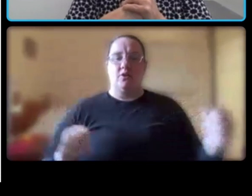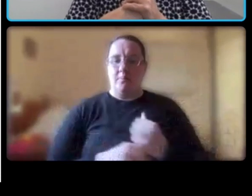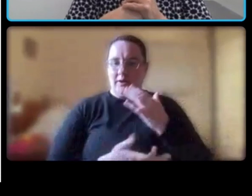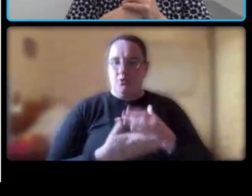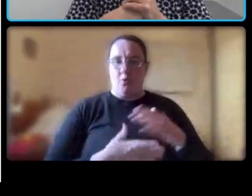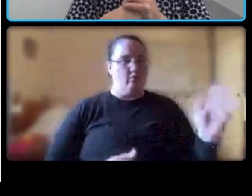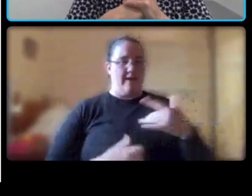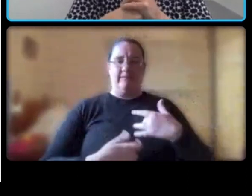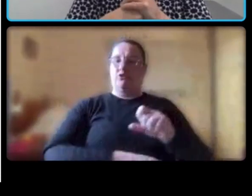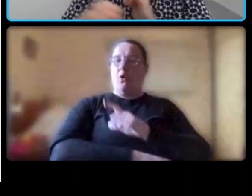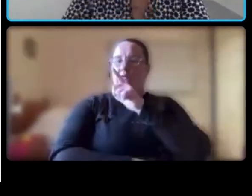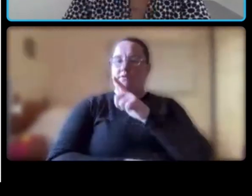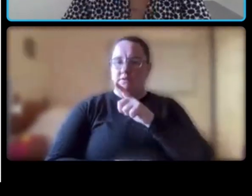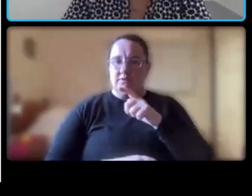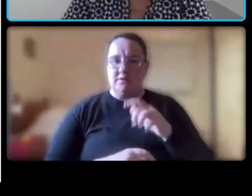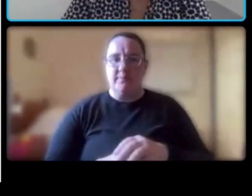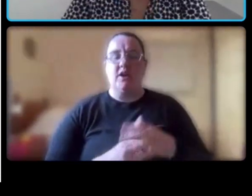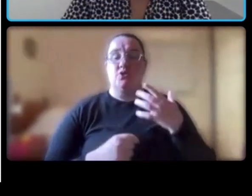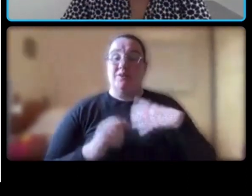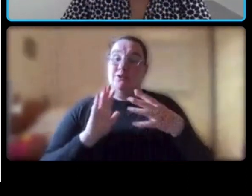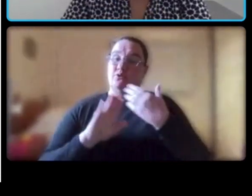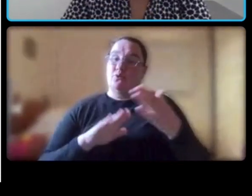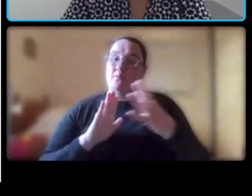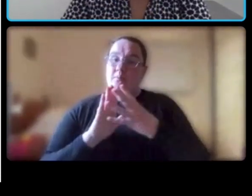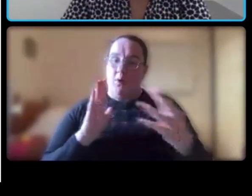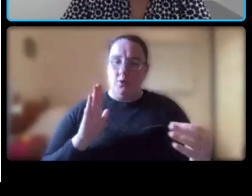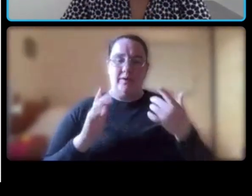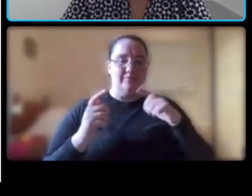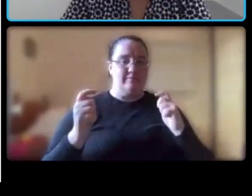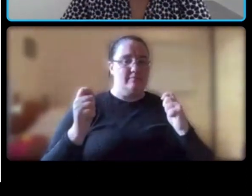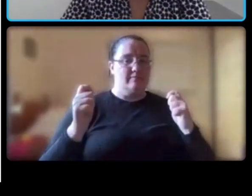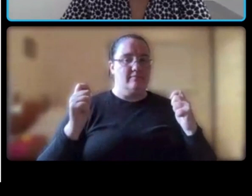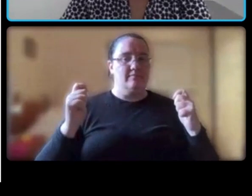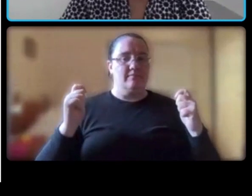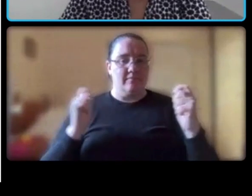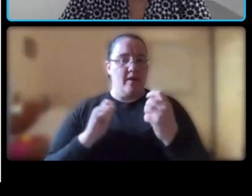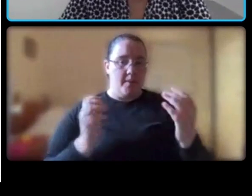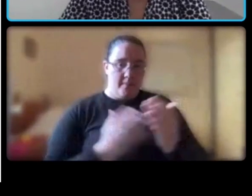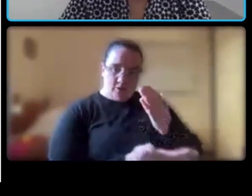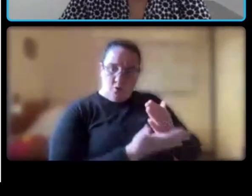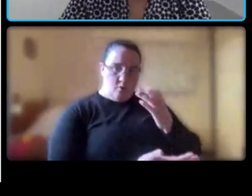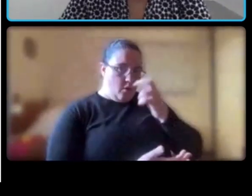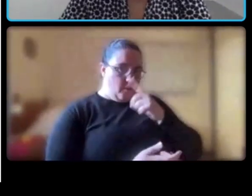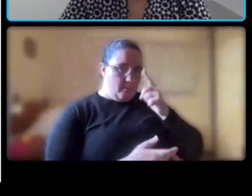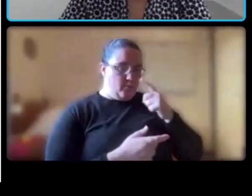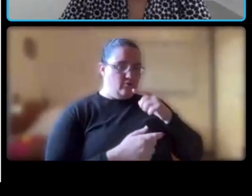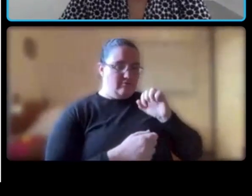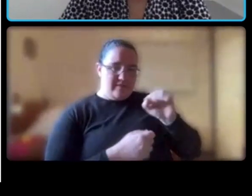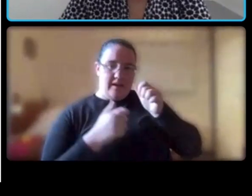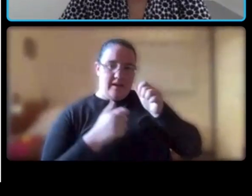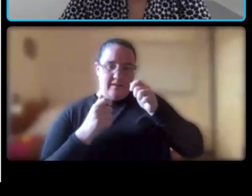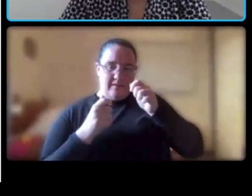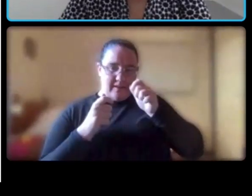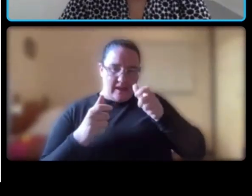regulatory model, and we are committed to a seamless transition process that ensures continuity of care for older people and minimises impact